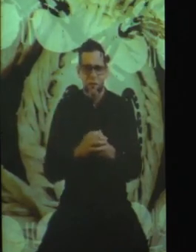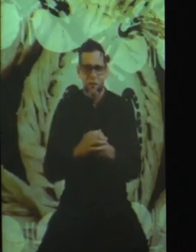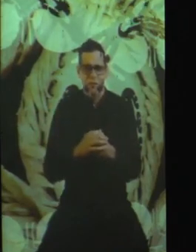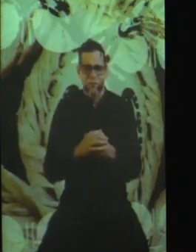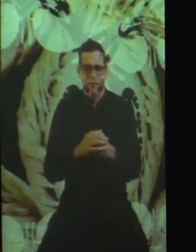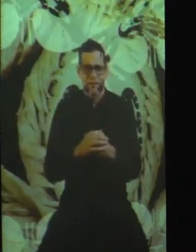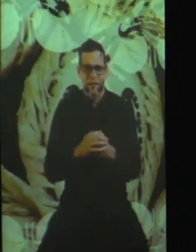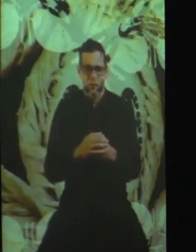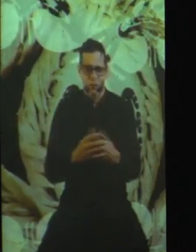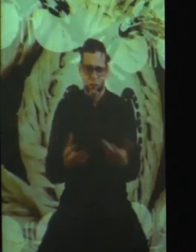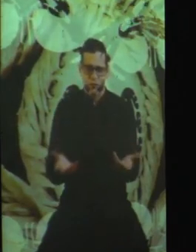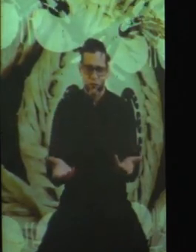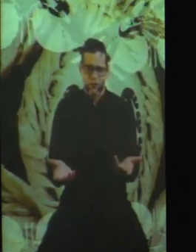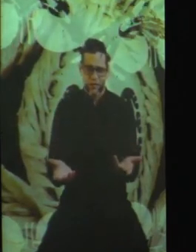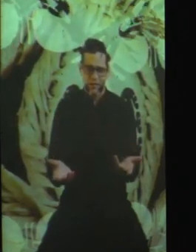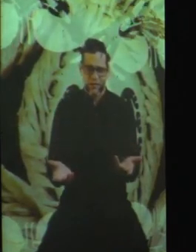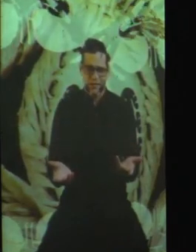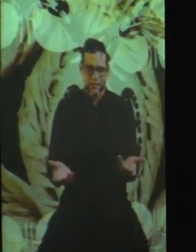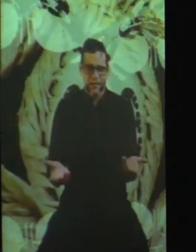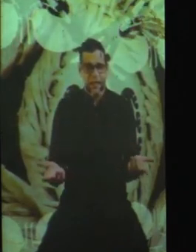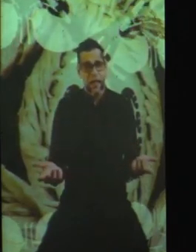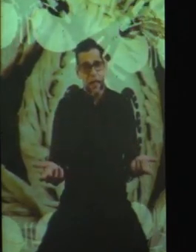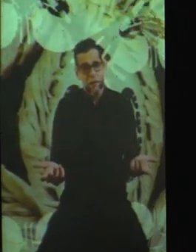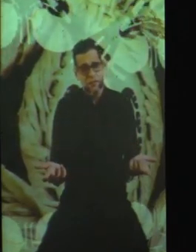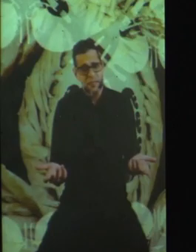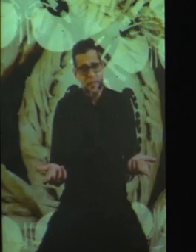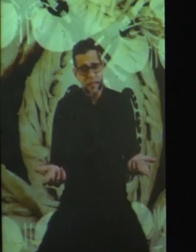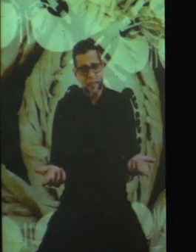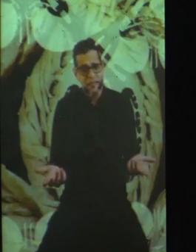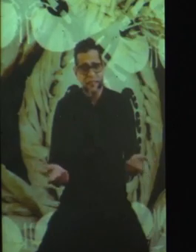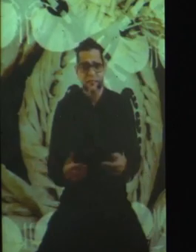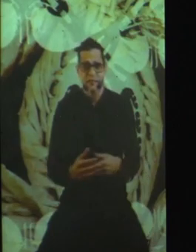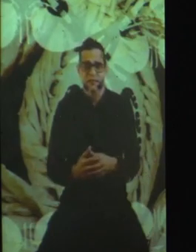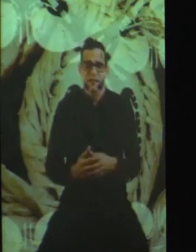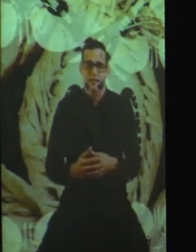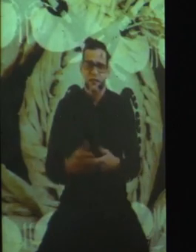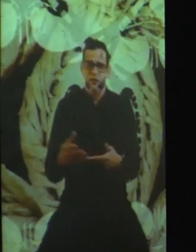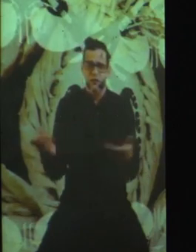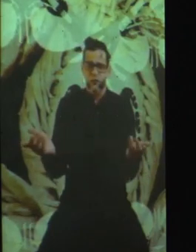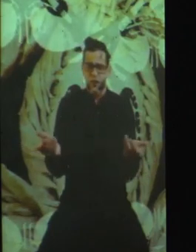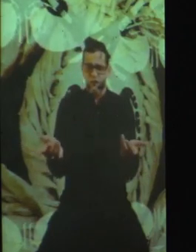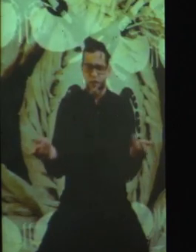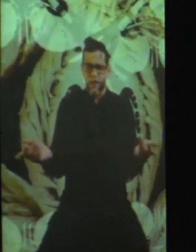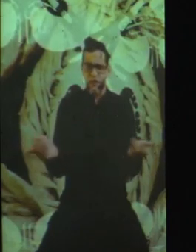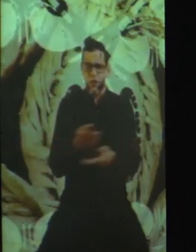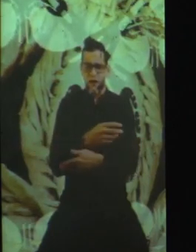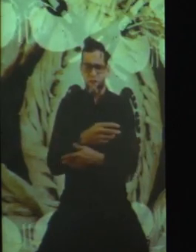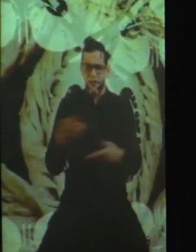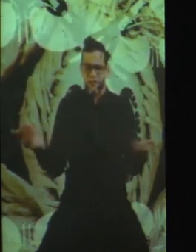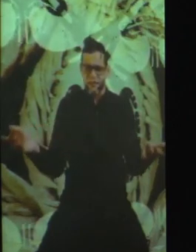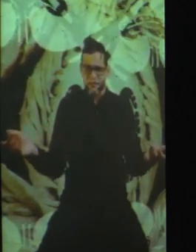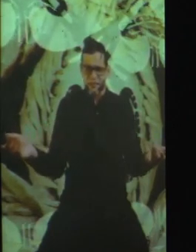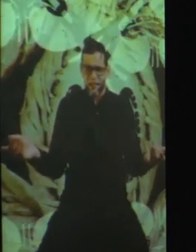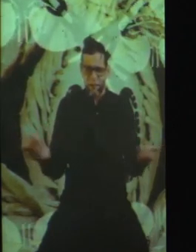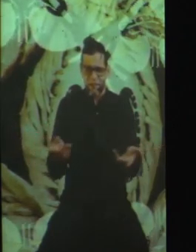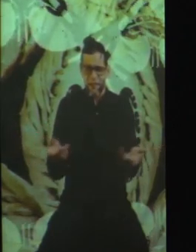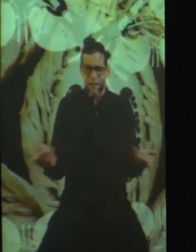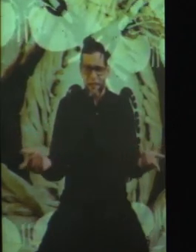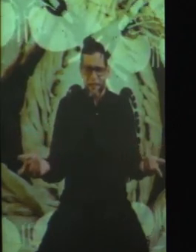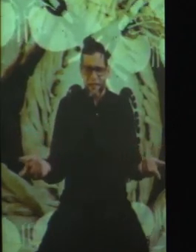my room. He said, "What are you doing?" I said, "I'm just thinking." He said, "You're too young for that. Go have fun.